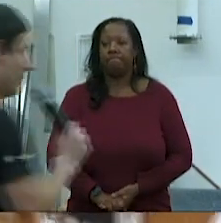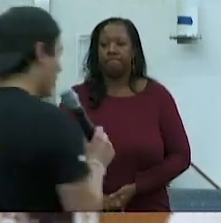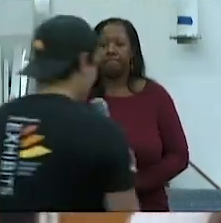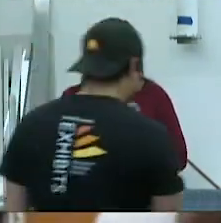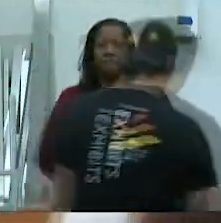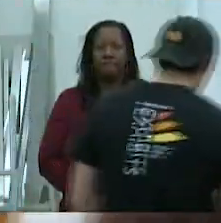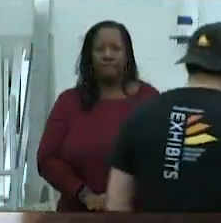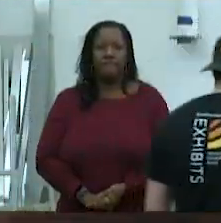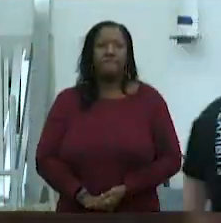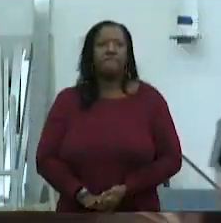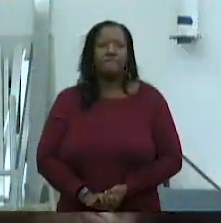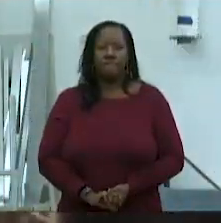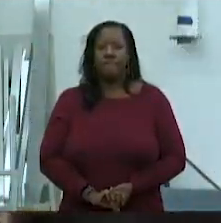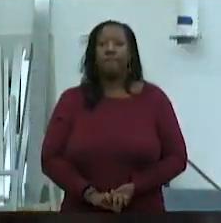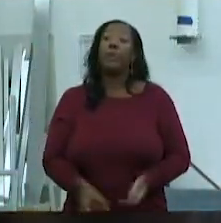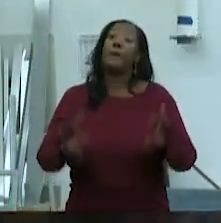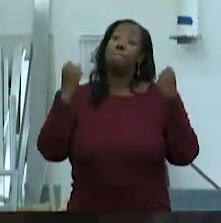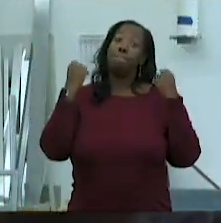Those multiple revisions.